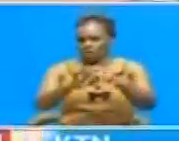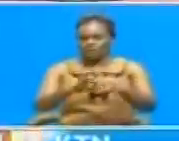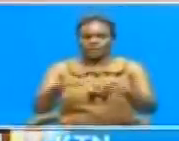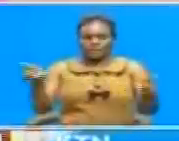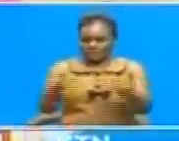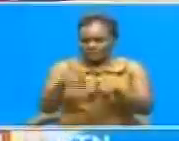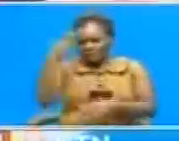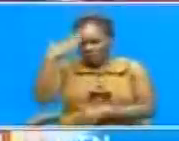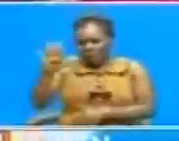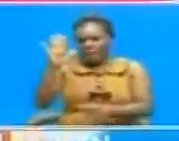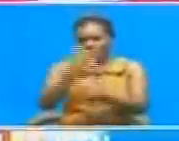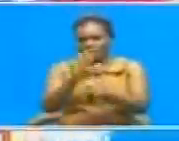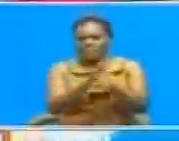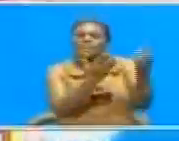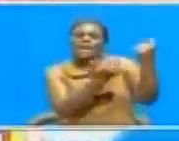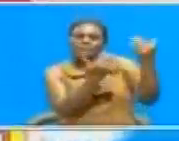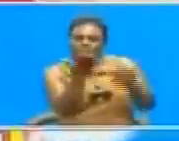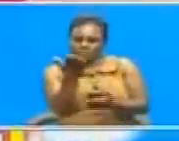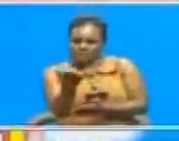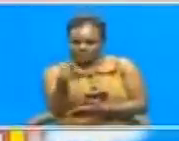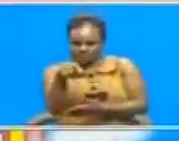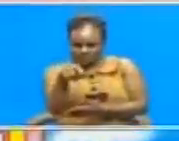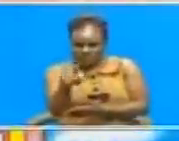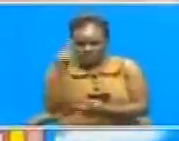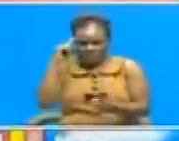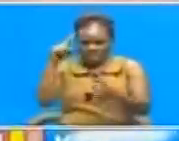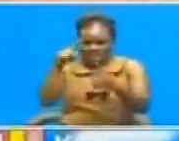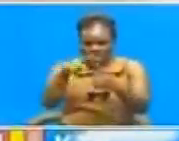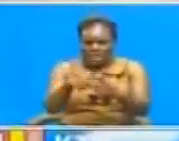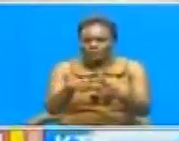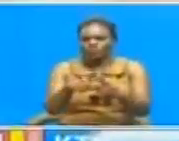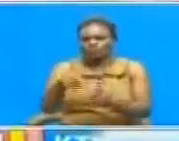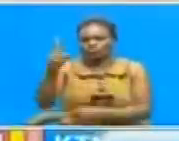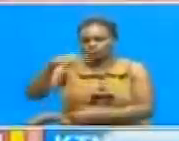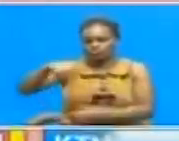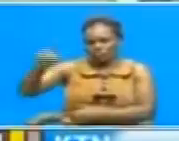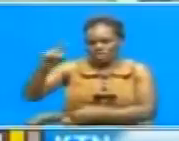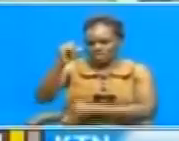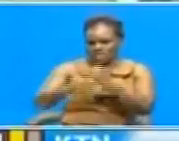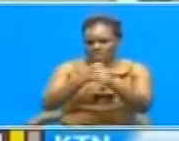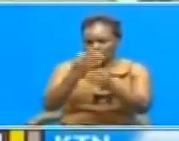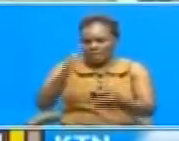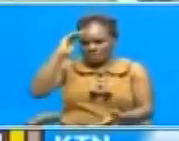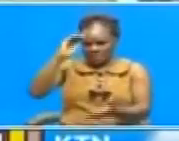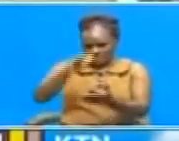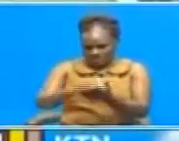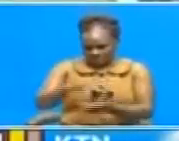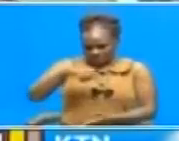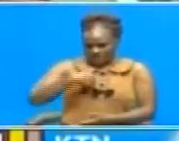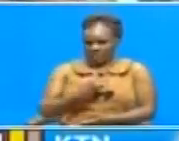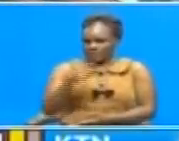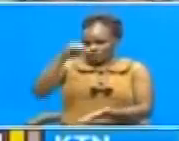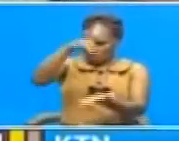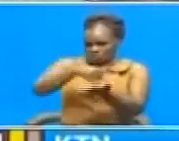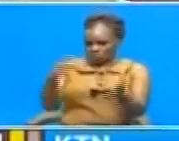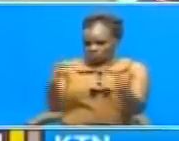is all aware that a lot will be expected of him as his new team targets to bag the Pro Kabaddi League title this season. And they're believing in me that if they include